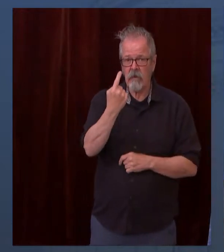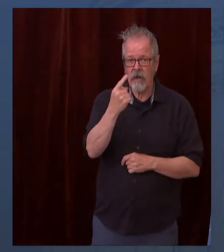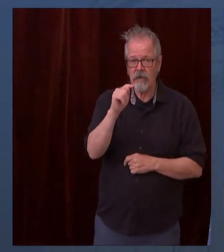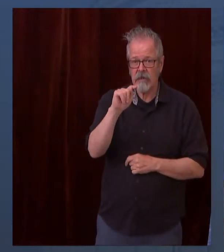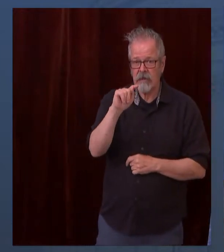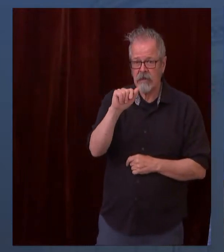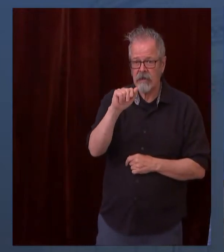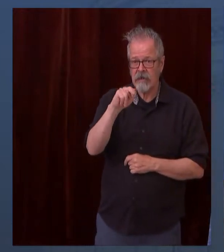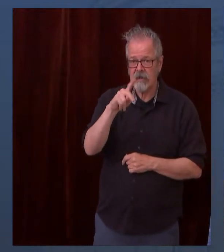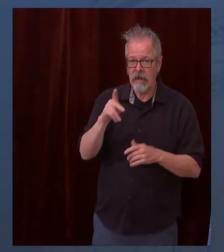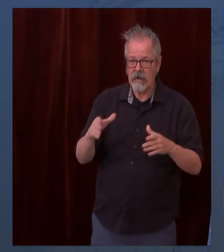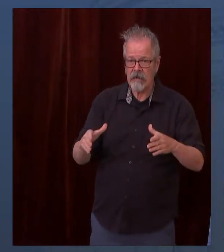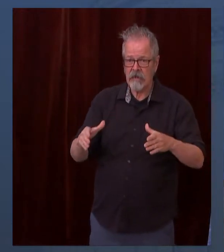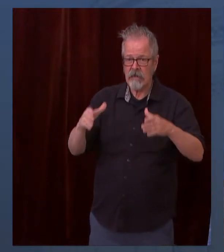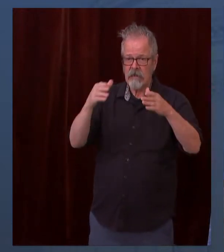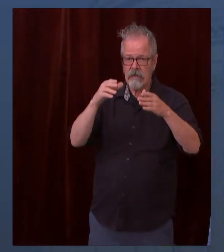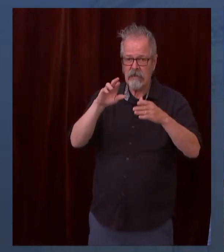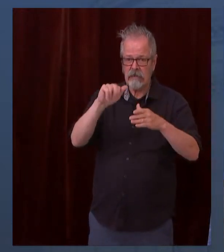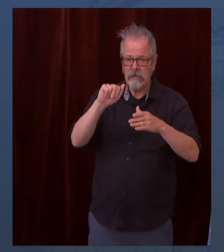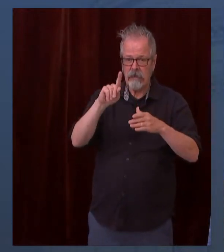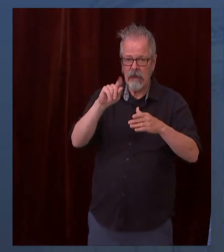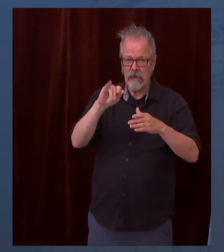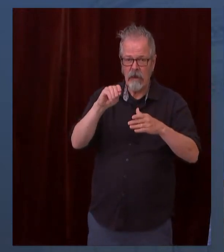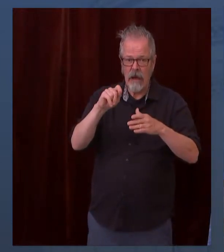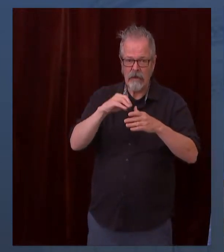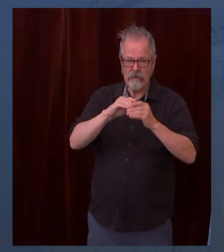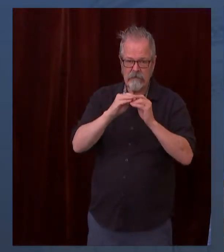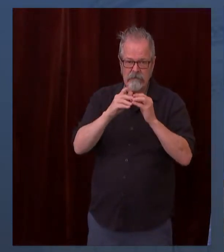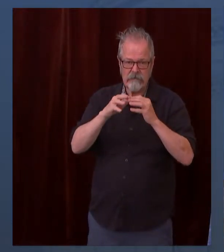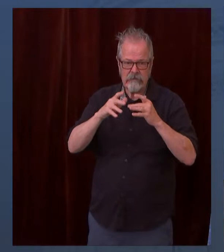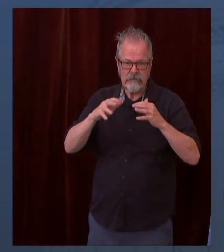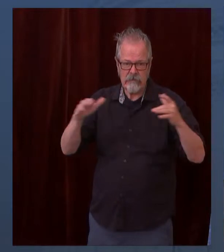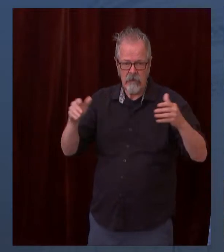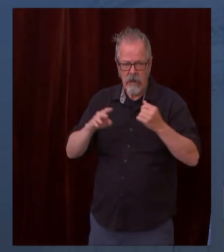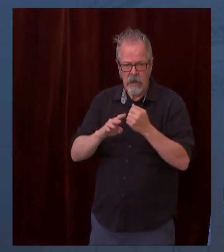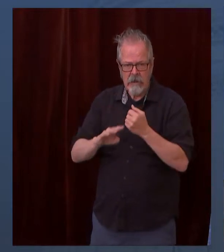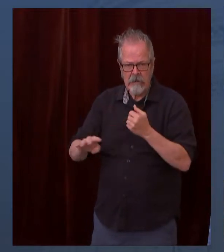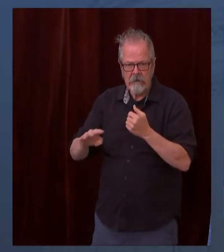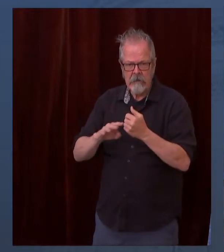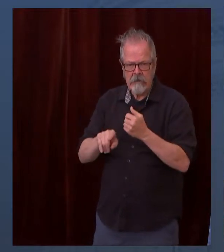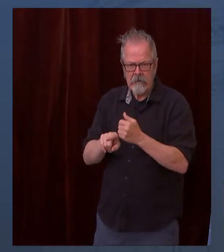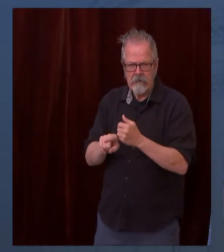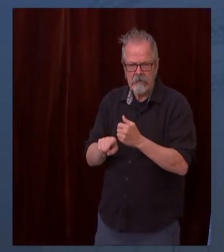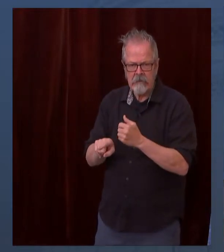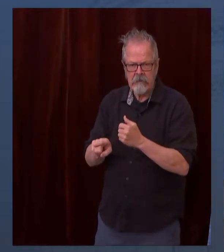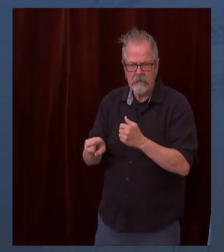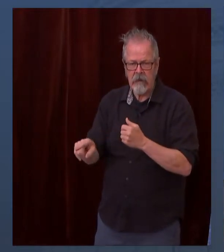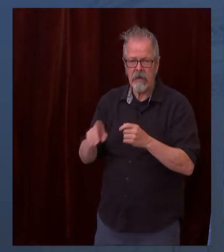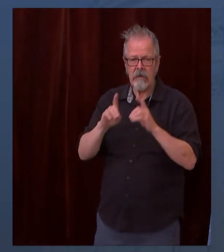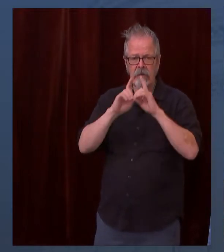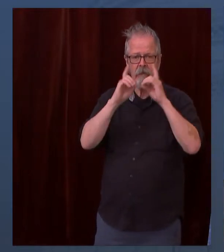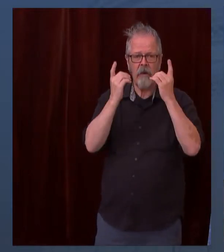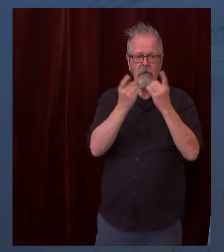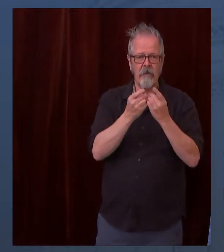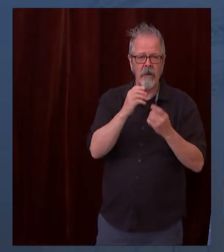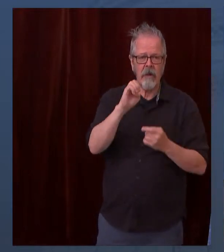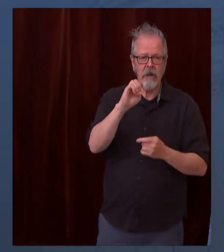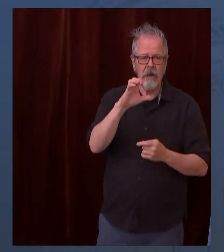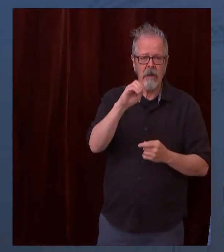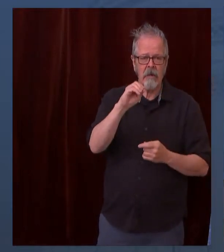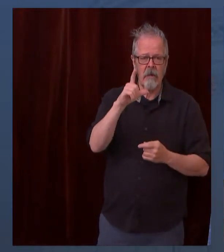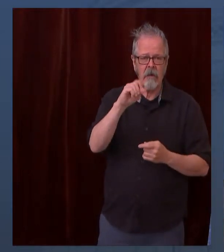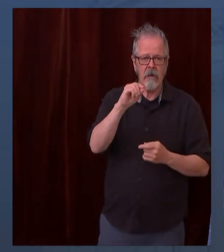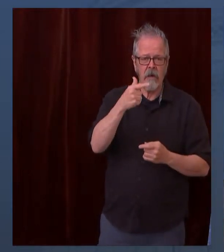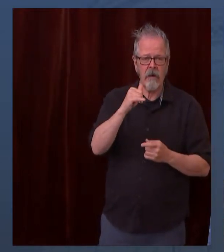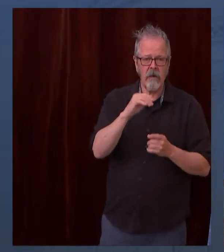been briefed on this. They're monitoring the situation closely. Obviously, this is a concern. It has been a long time concern of